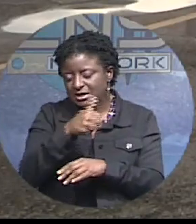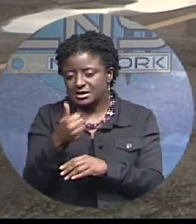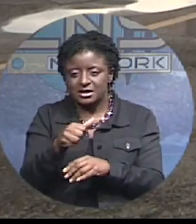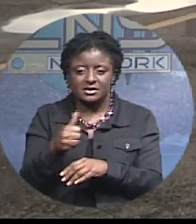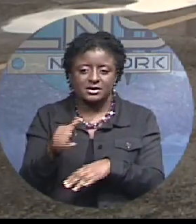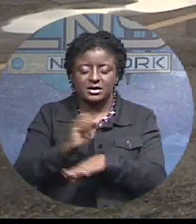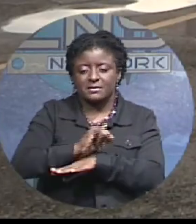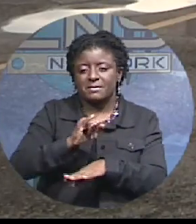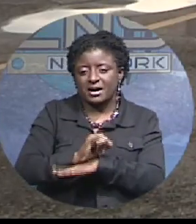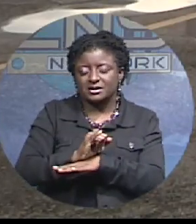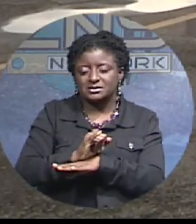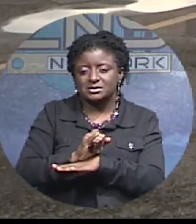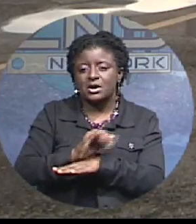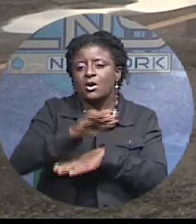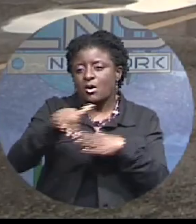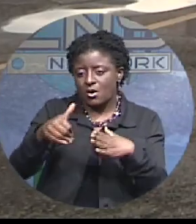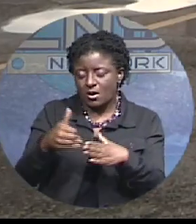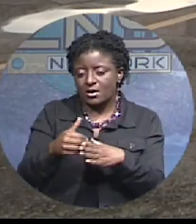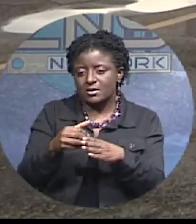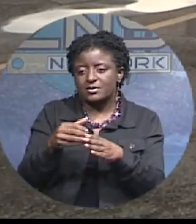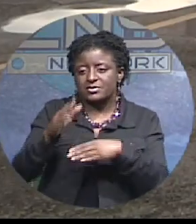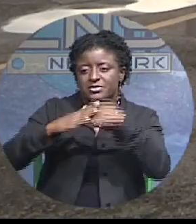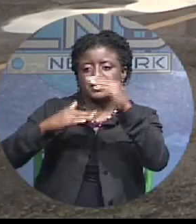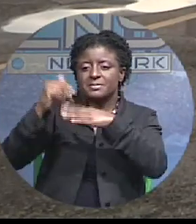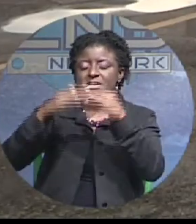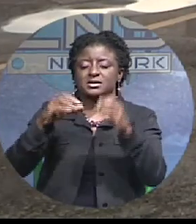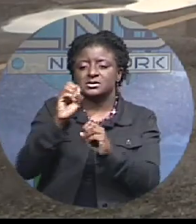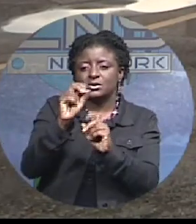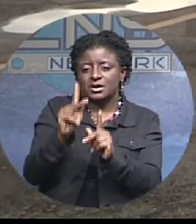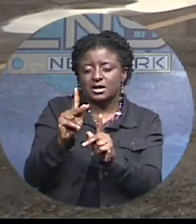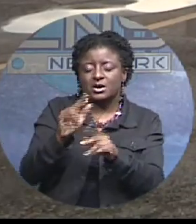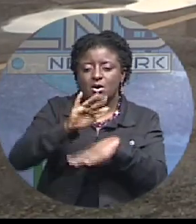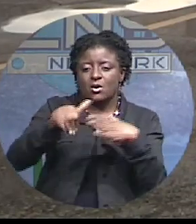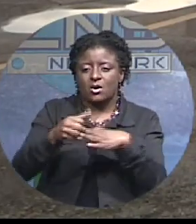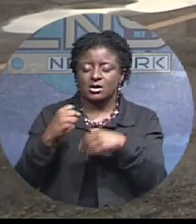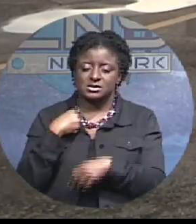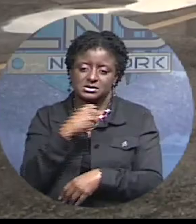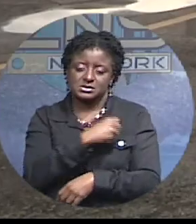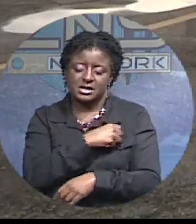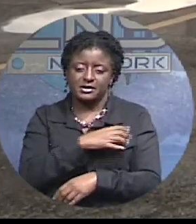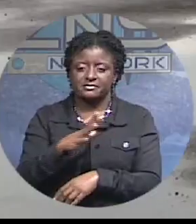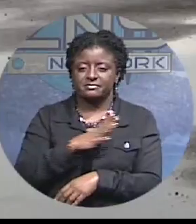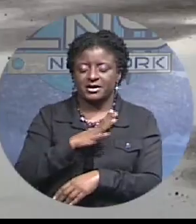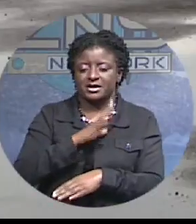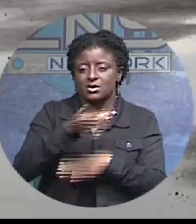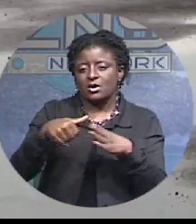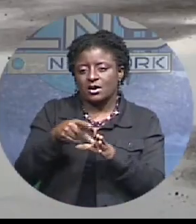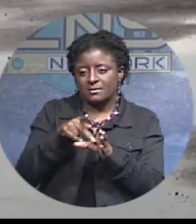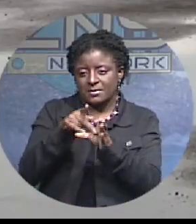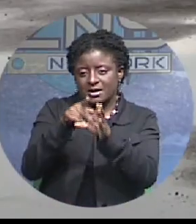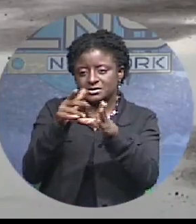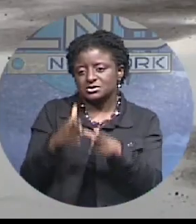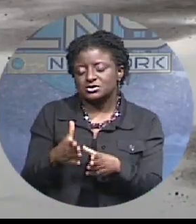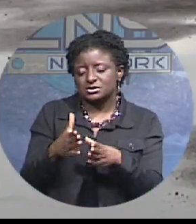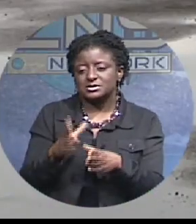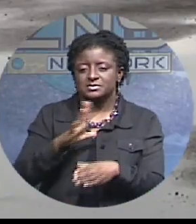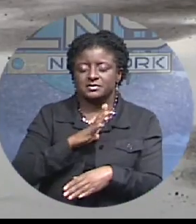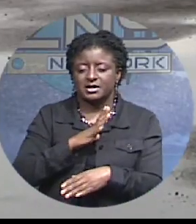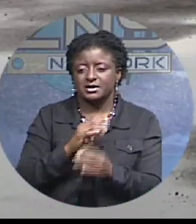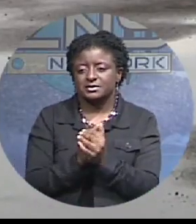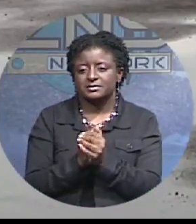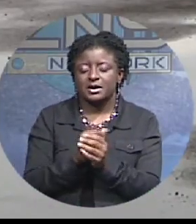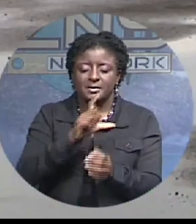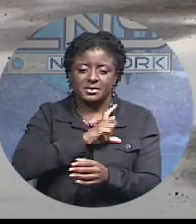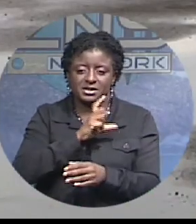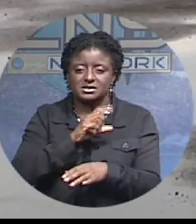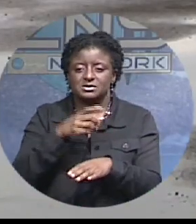that. All of the buildings are intact, all of the staff are fine, all of the passengers are fine. Police were soon on the scene